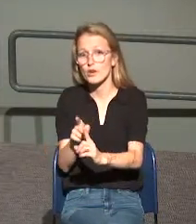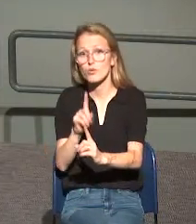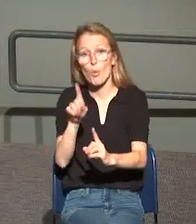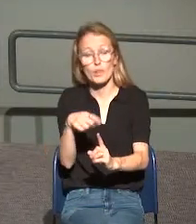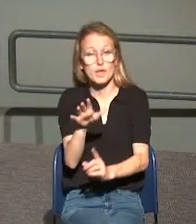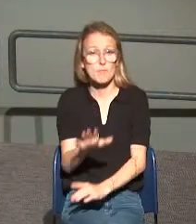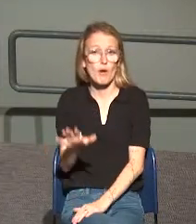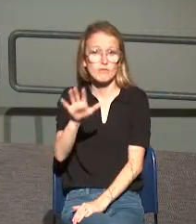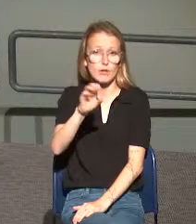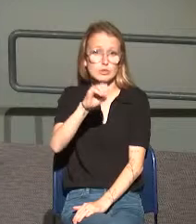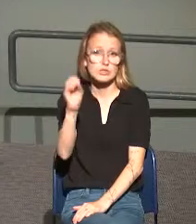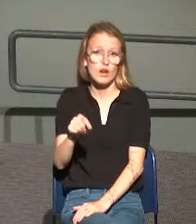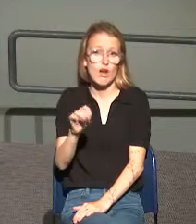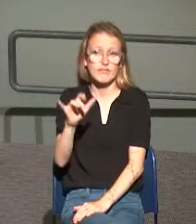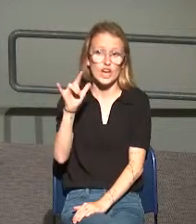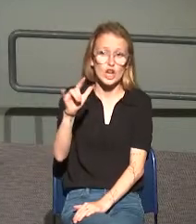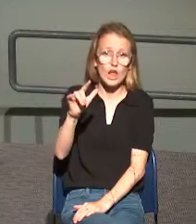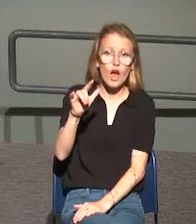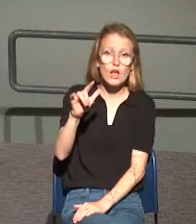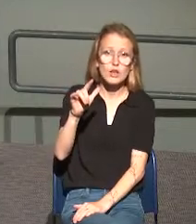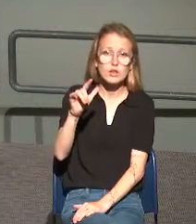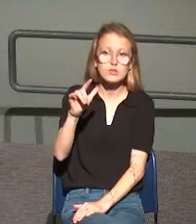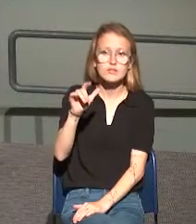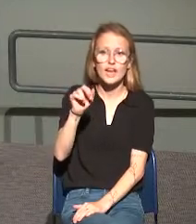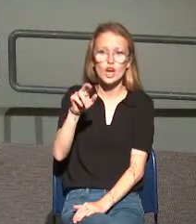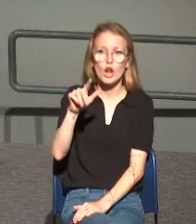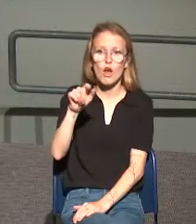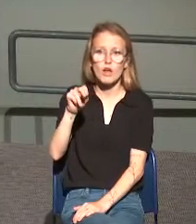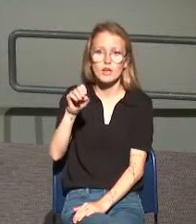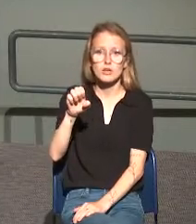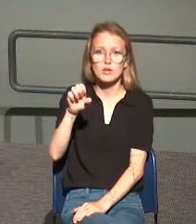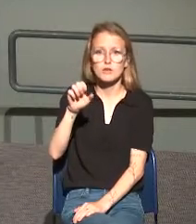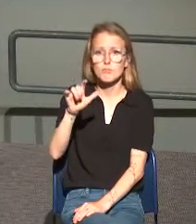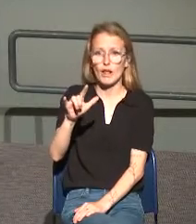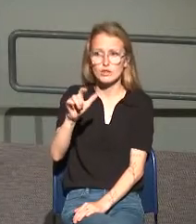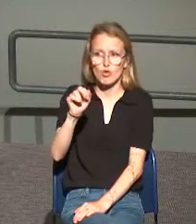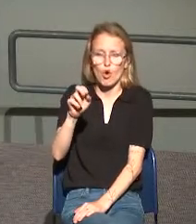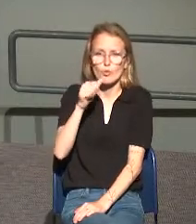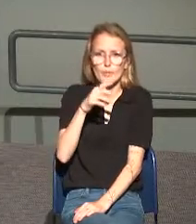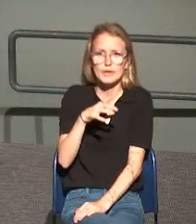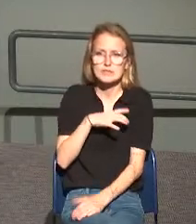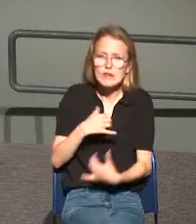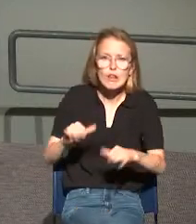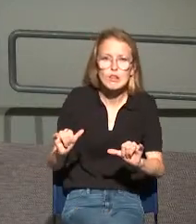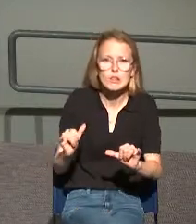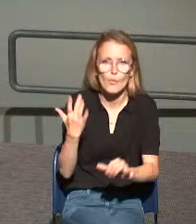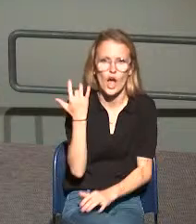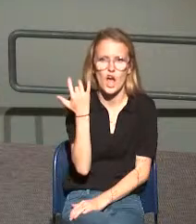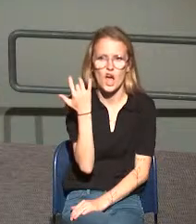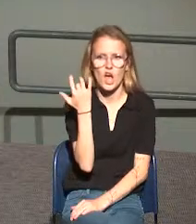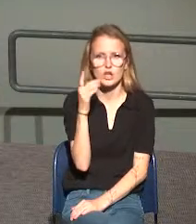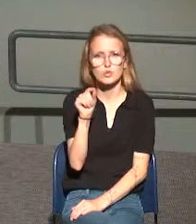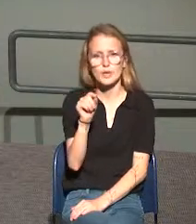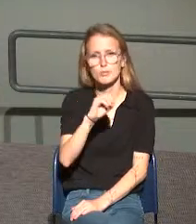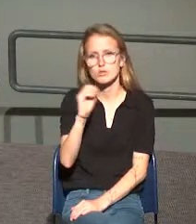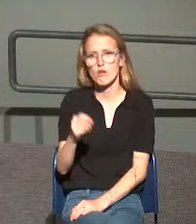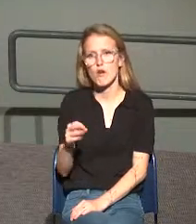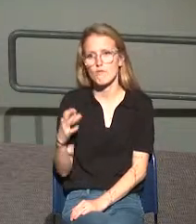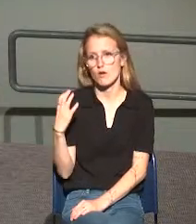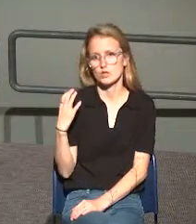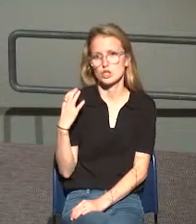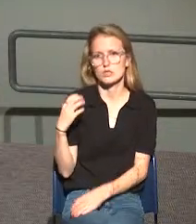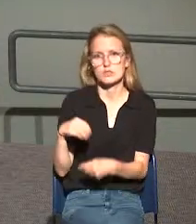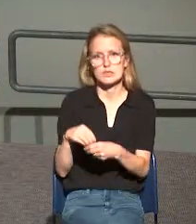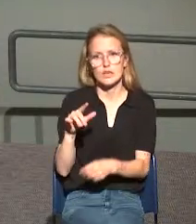of airline pilots in the United States are women still. Why is that? Only 20% of the officers in the Air Force are